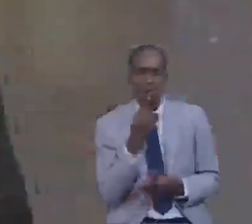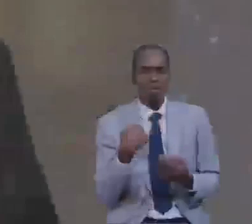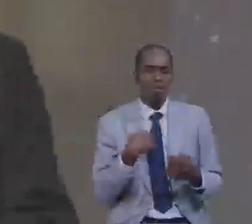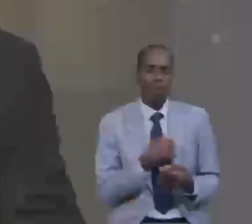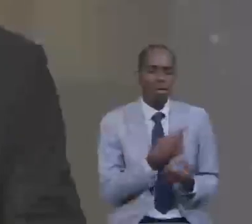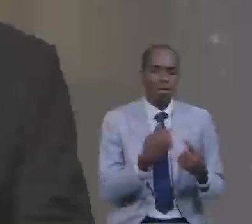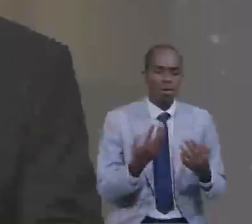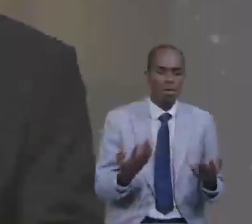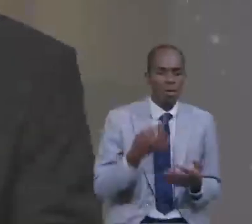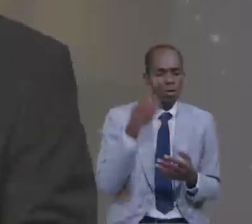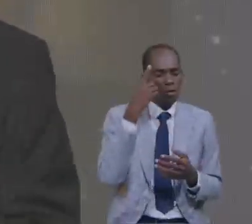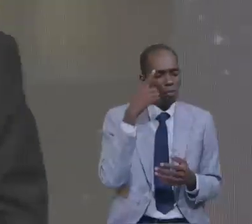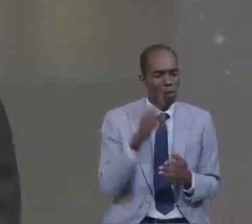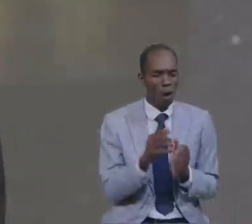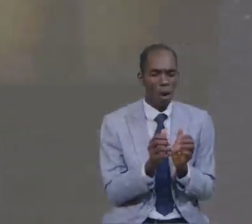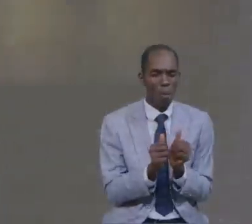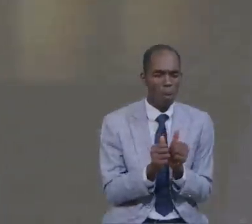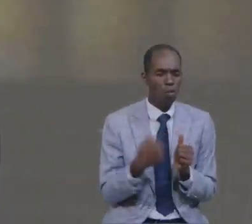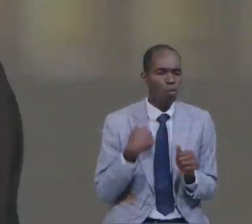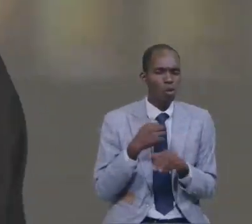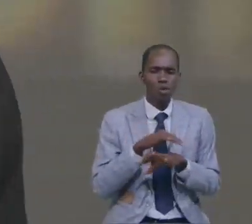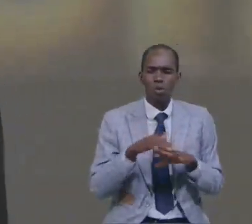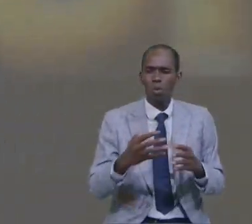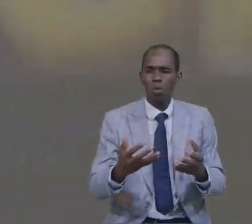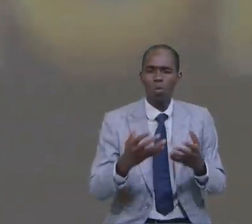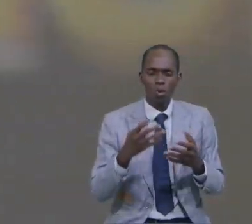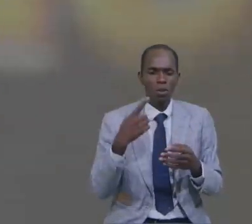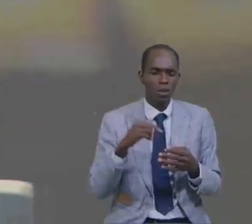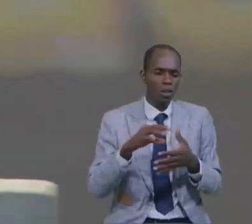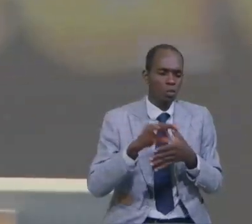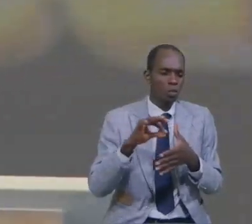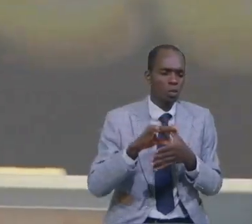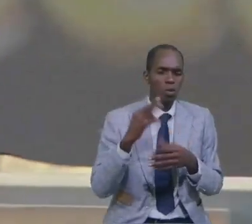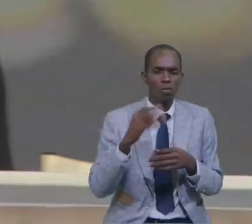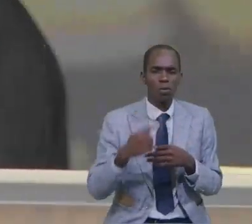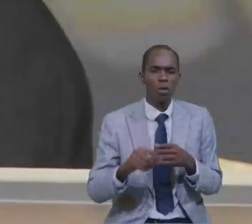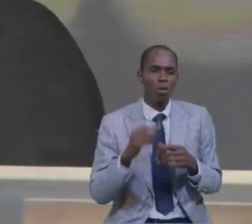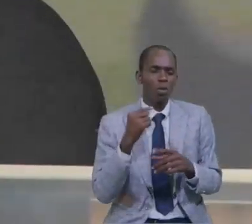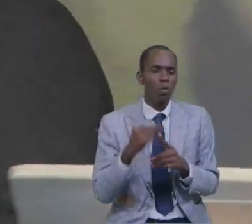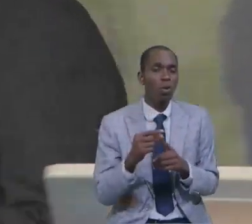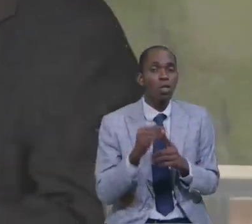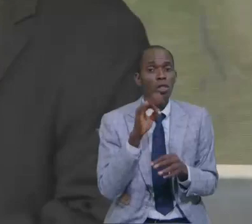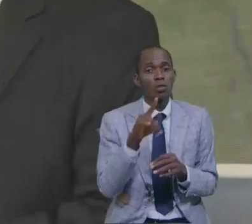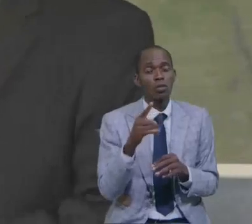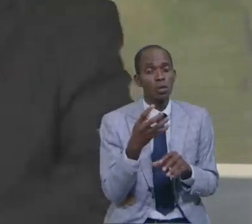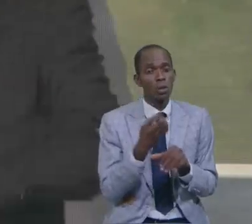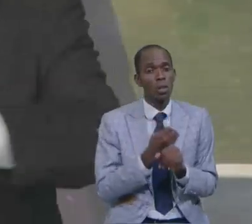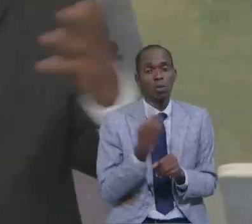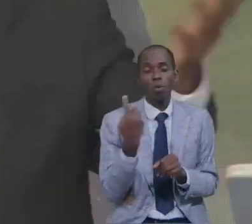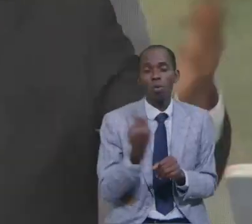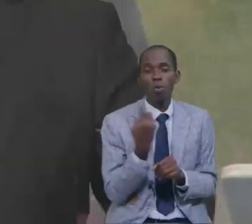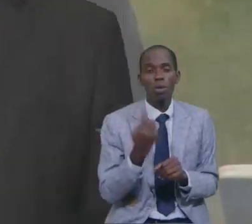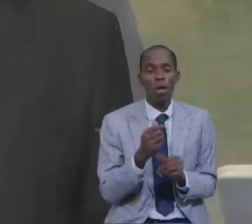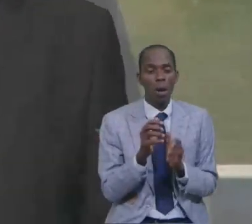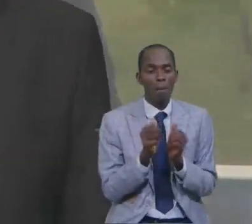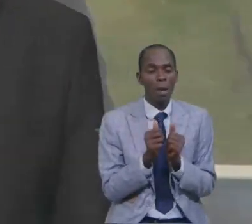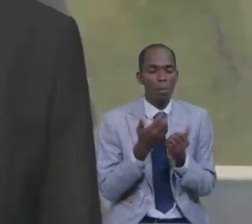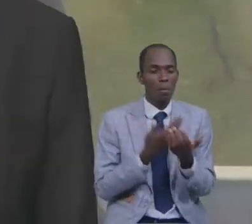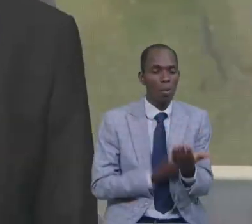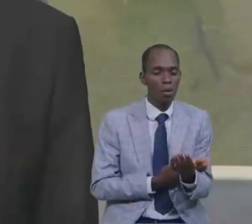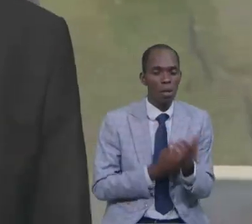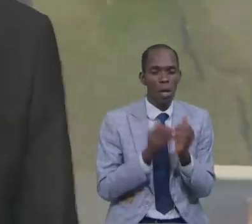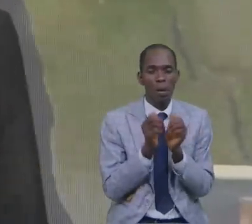morning, afternoon, and evening, milk Monday, Tuesday, Wednesday, Thursday, Friday, Saturday, and Sunday, milk